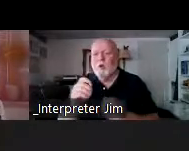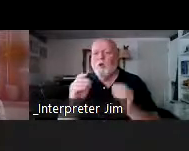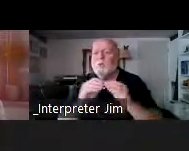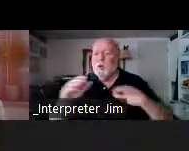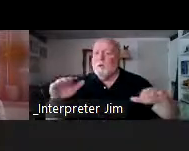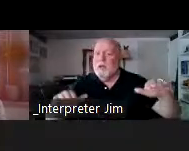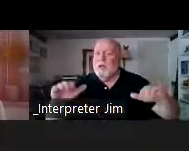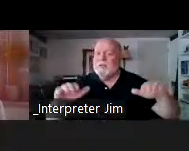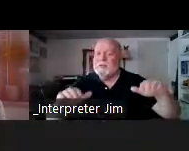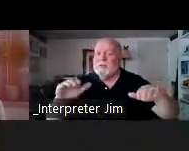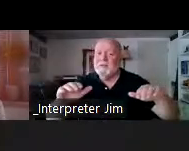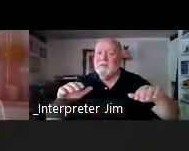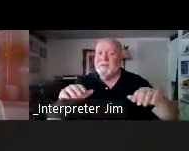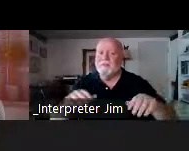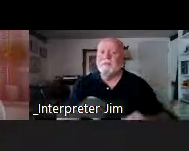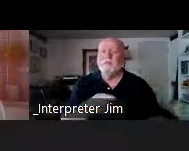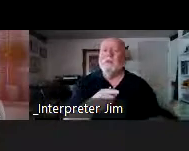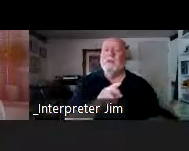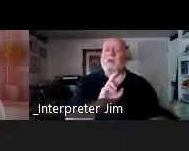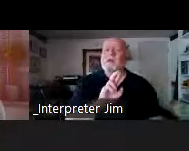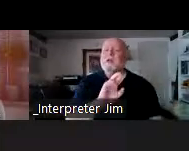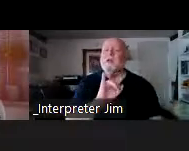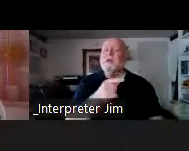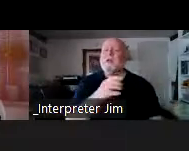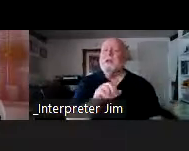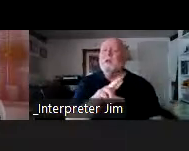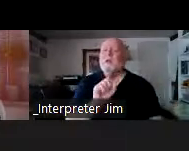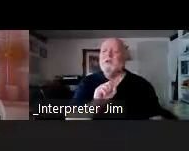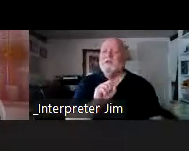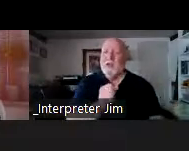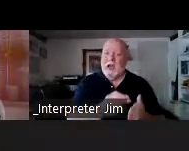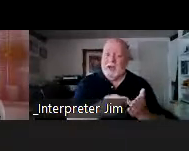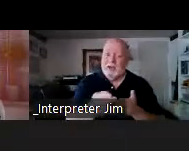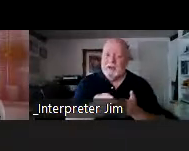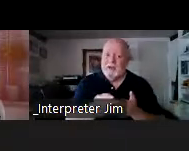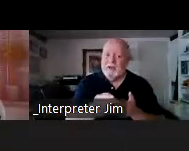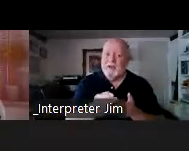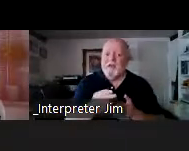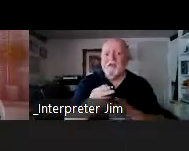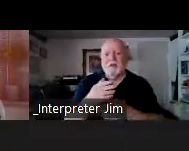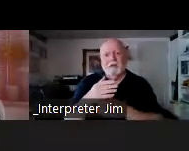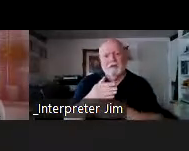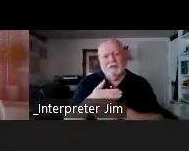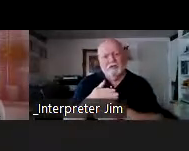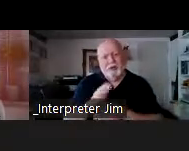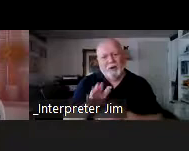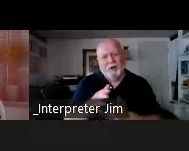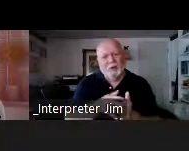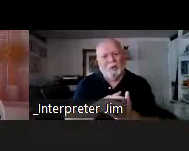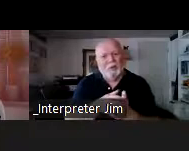This rigorous honesty, sharing vulnerabilities causes others